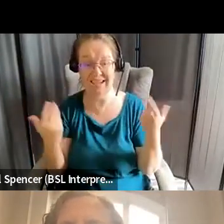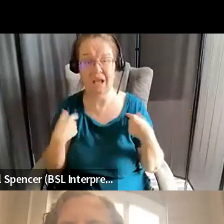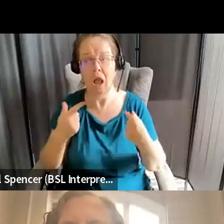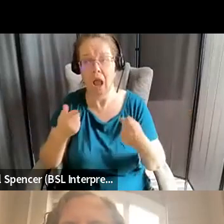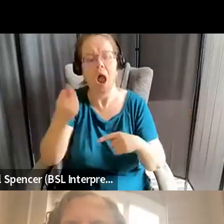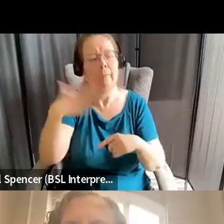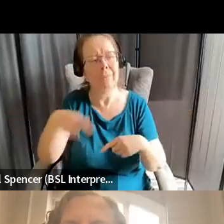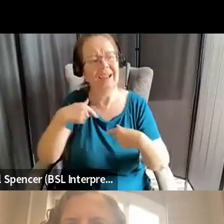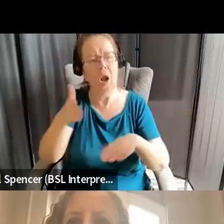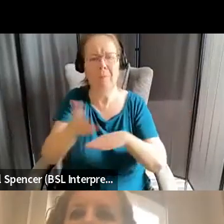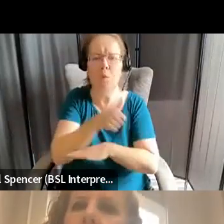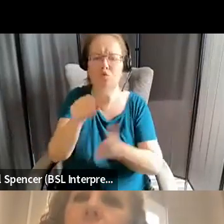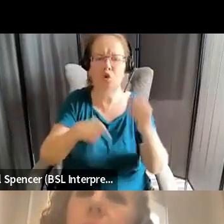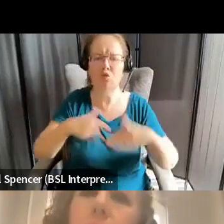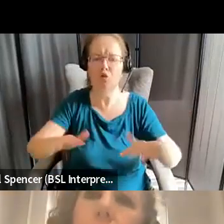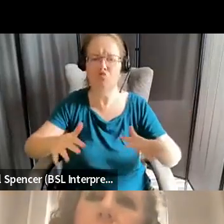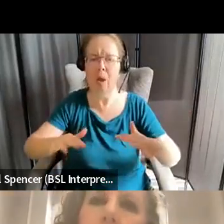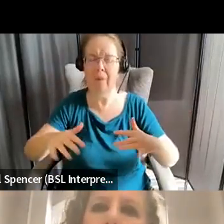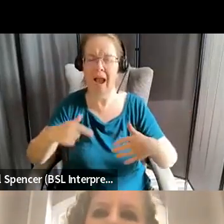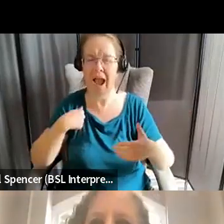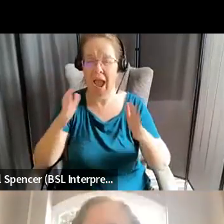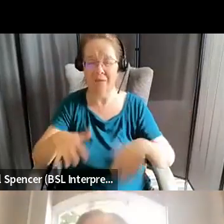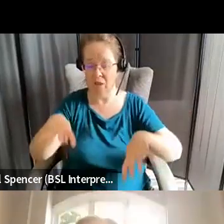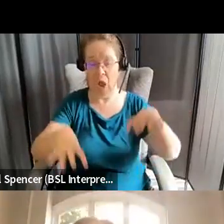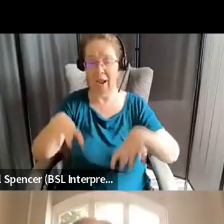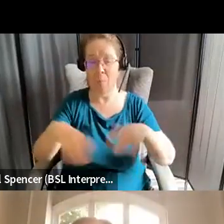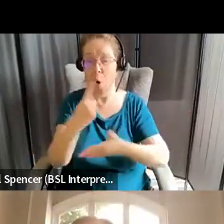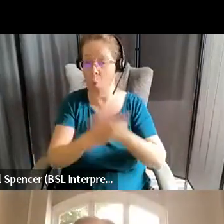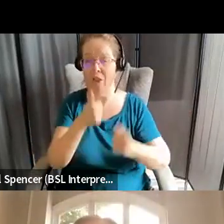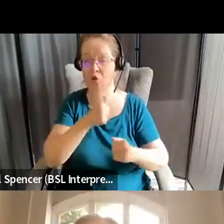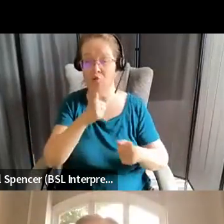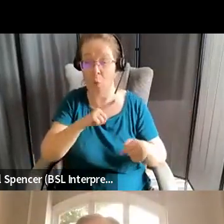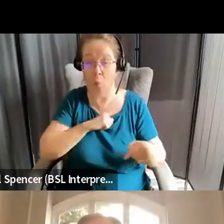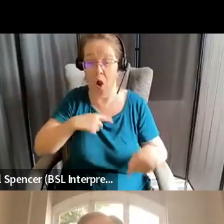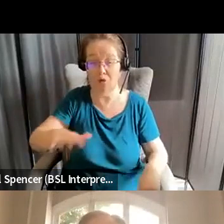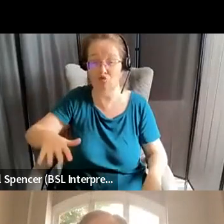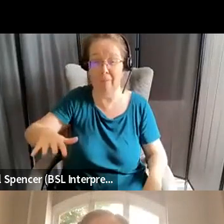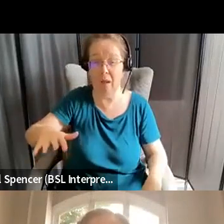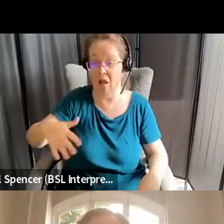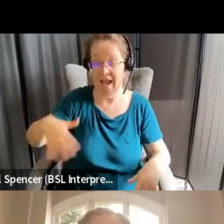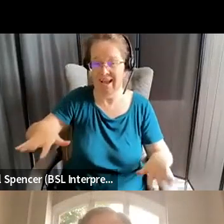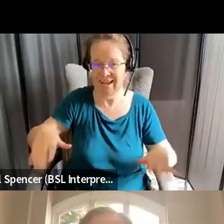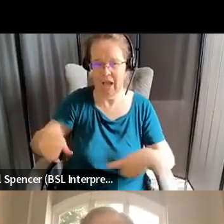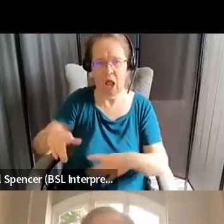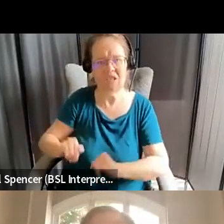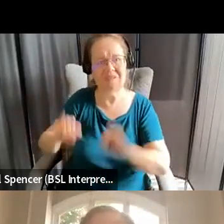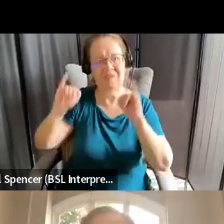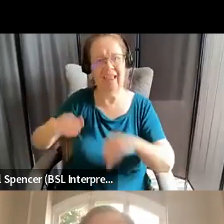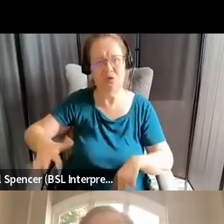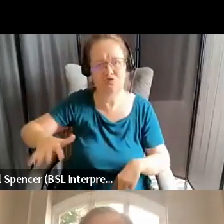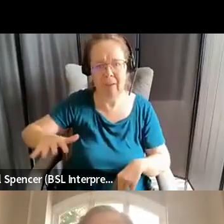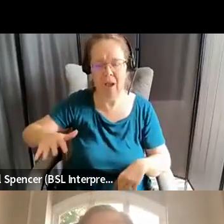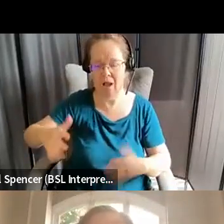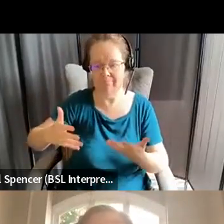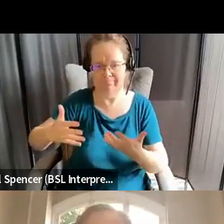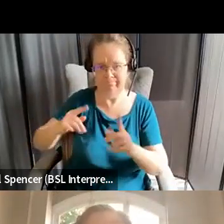had surgery, sometimes I had to be a keyboard only user because my tremors are so severe